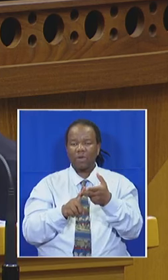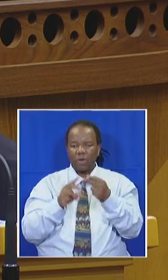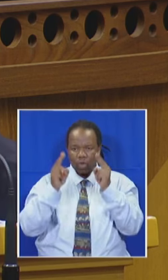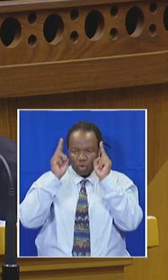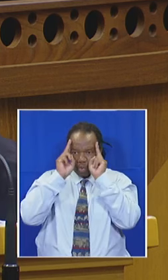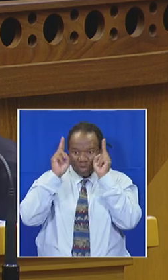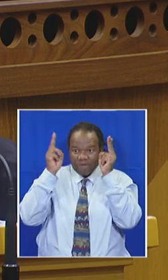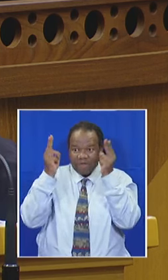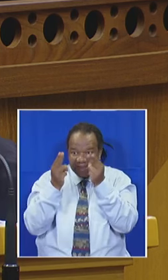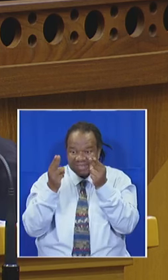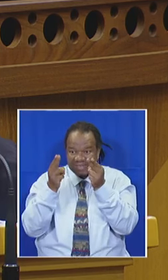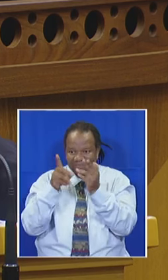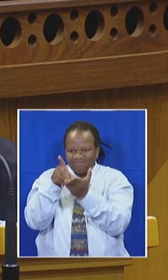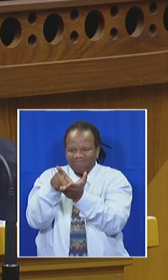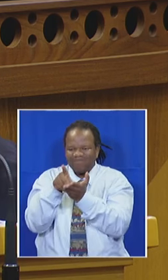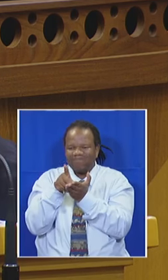NSFAS